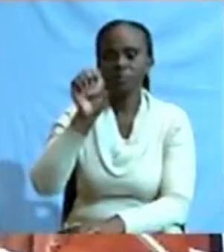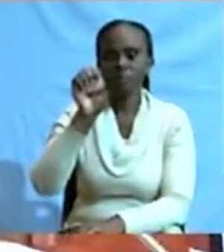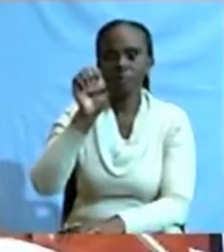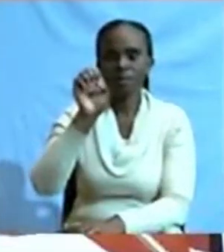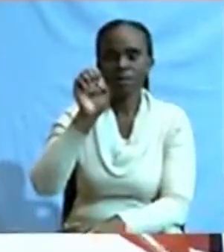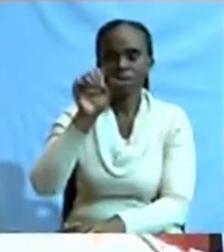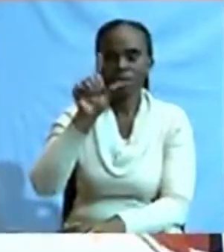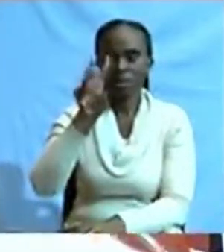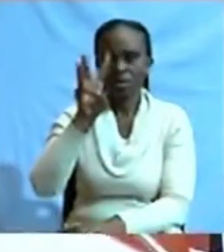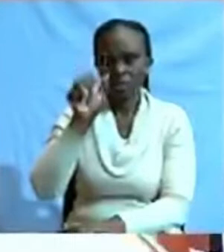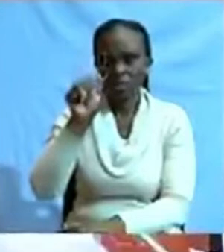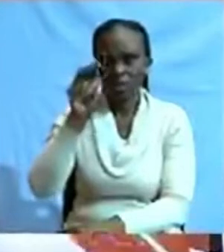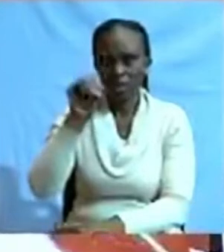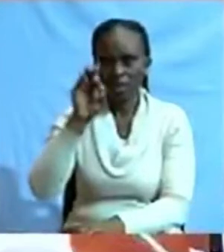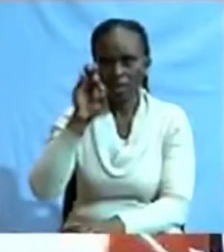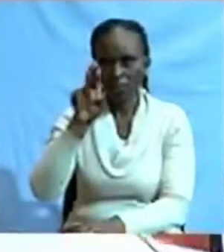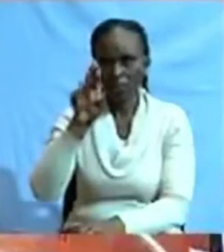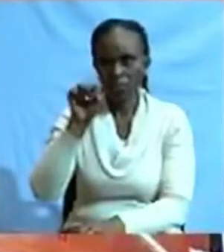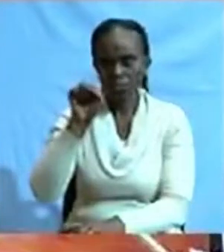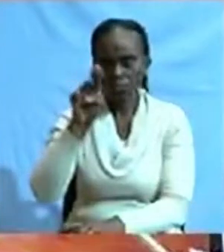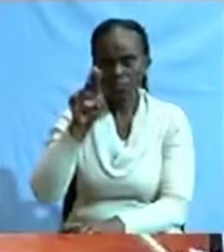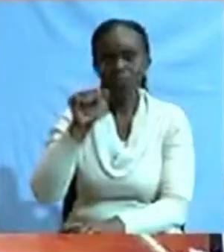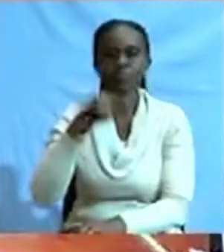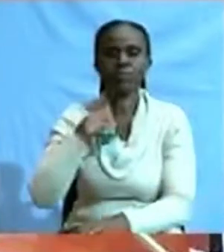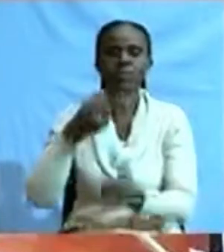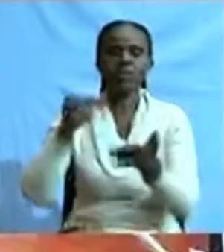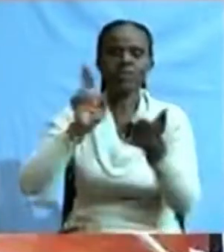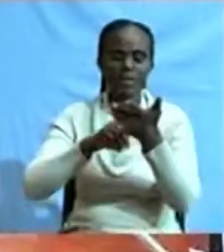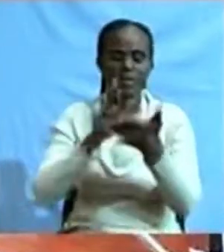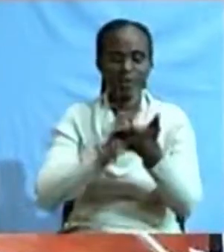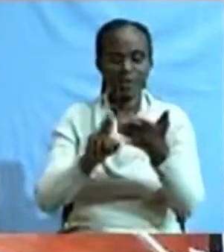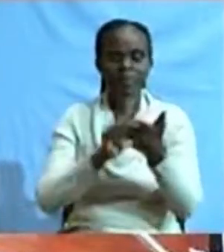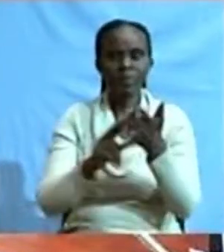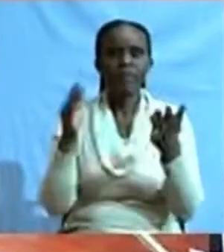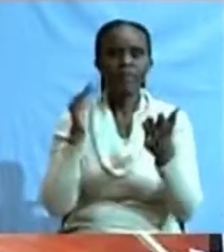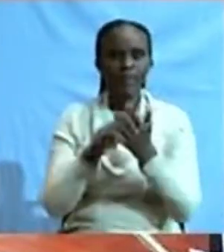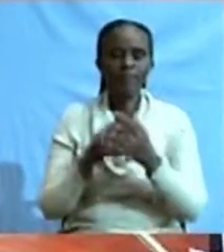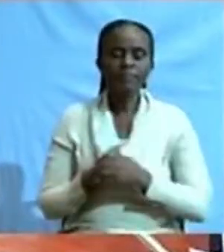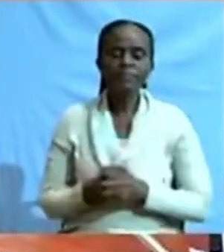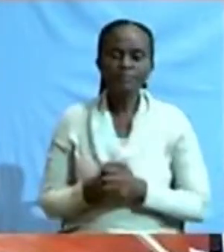reticulation project. I may wish to read that sentence, Chair, again.